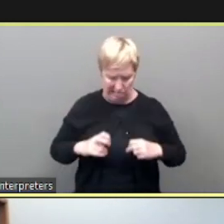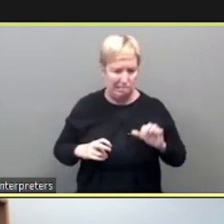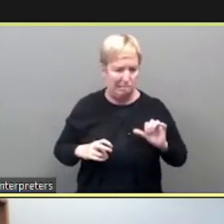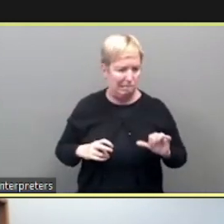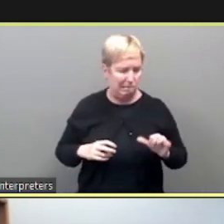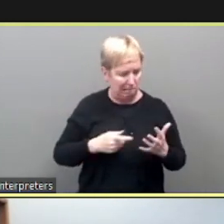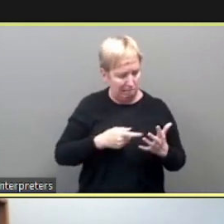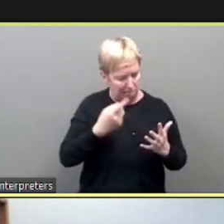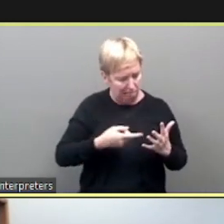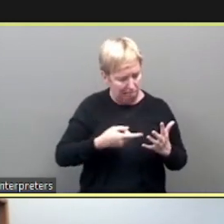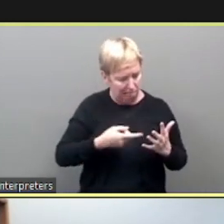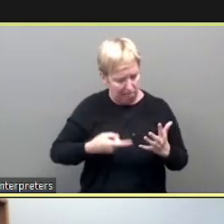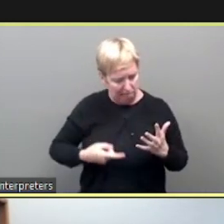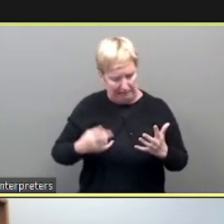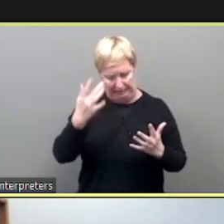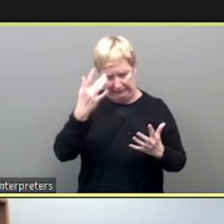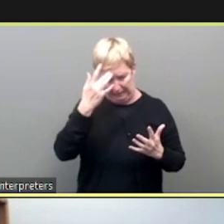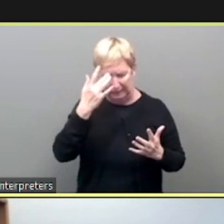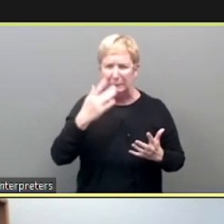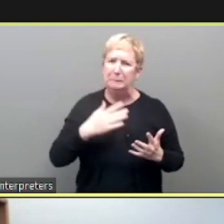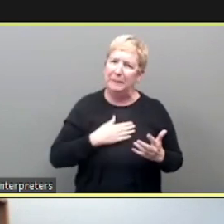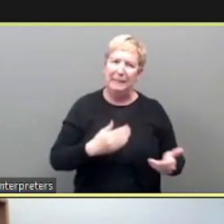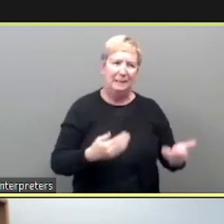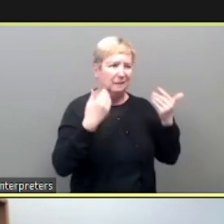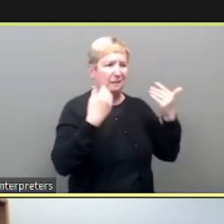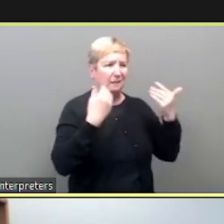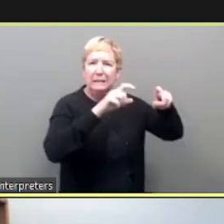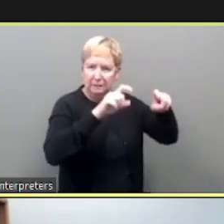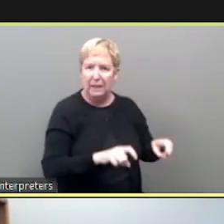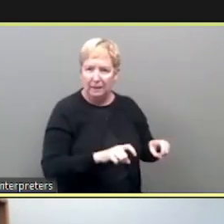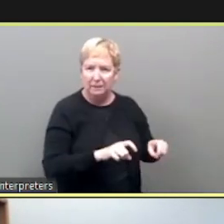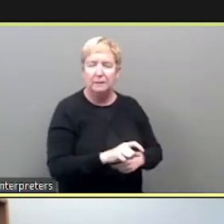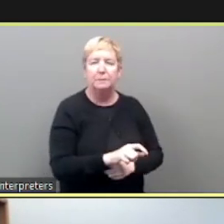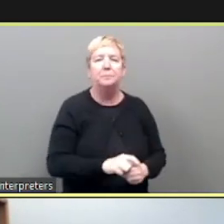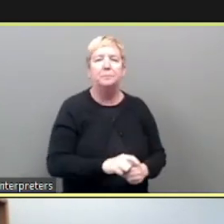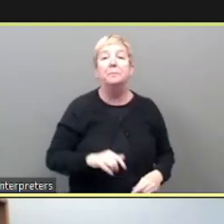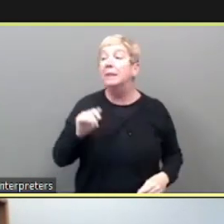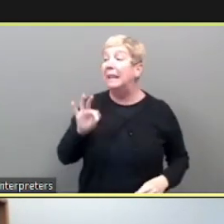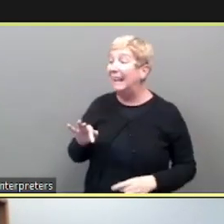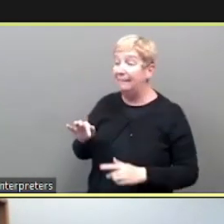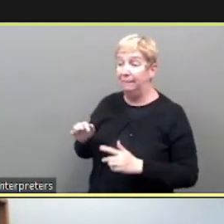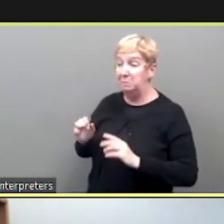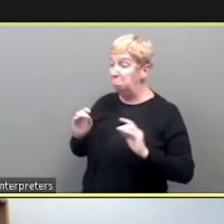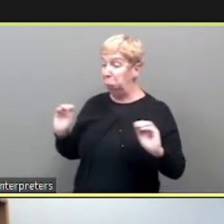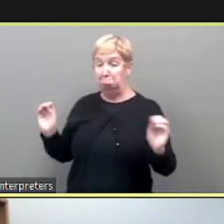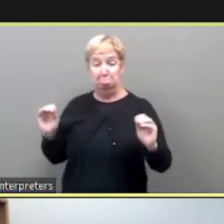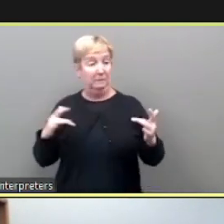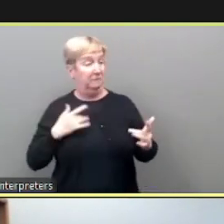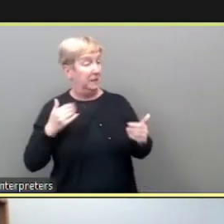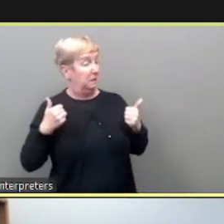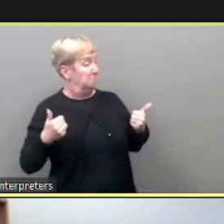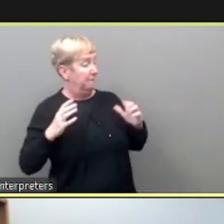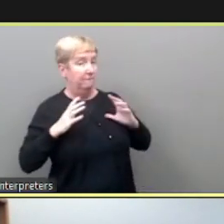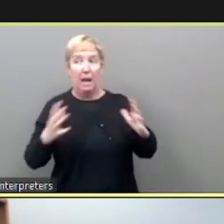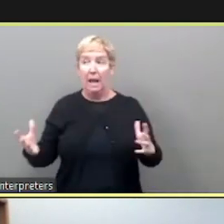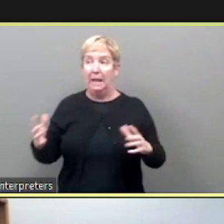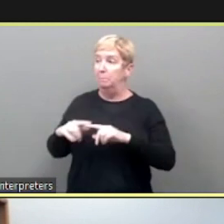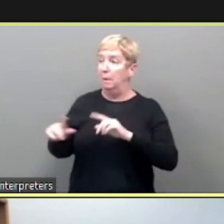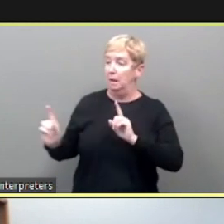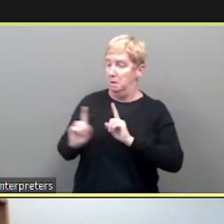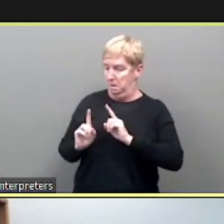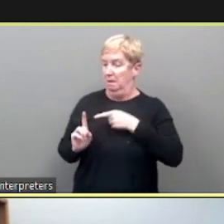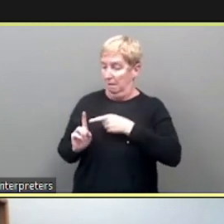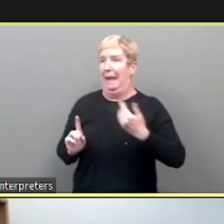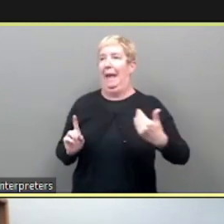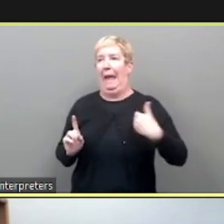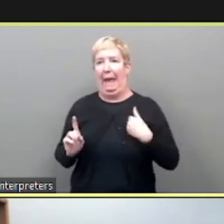we want you to get out and get a test. If you don't have symptoms, but you're in close contact of a positive